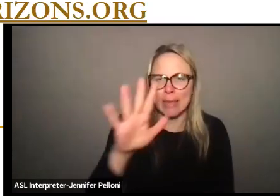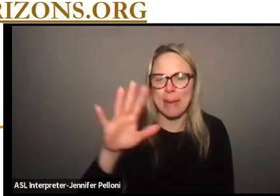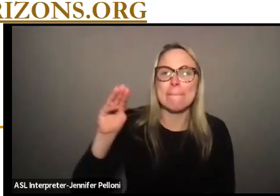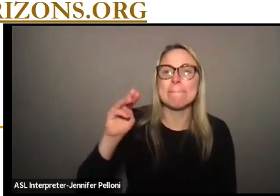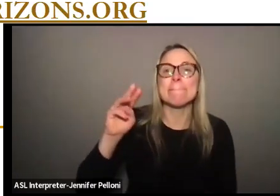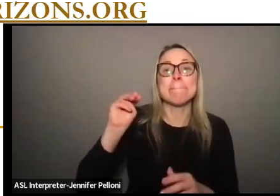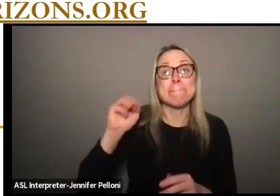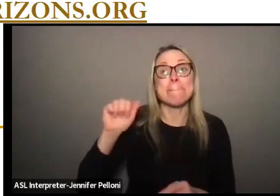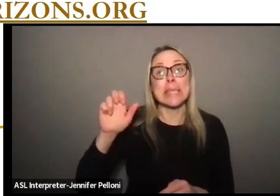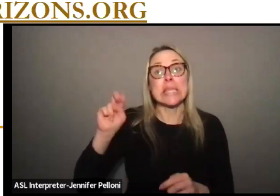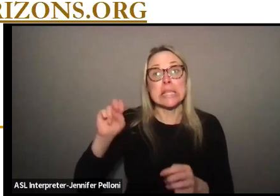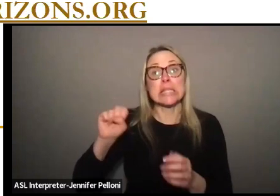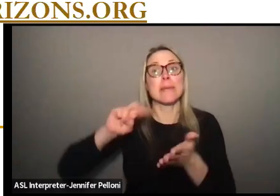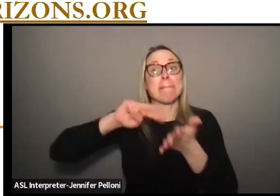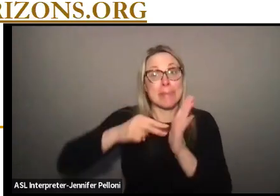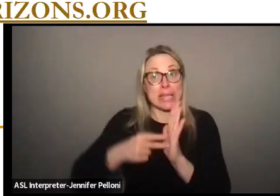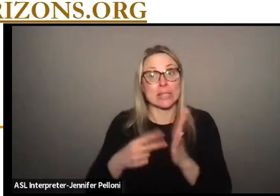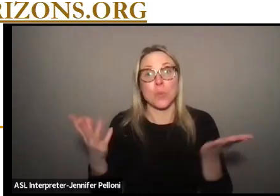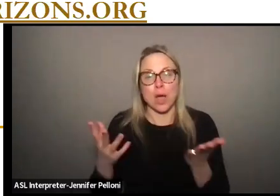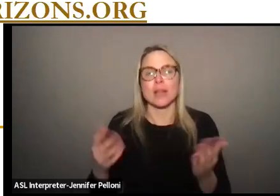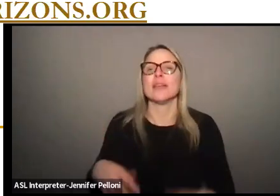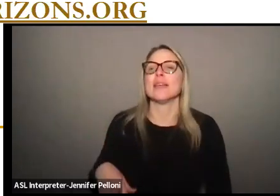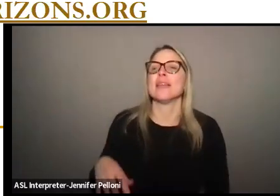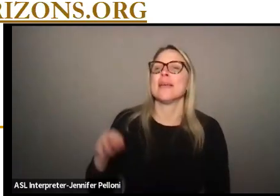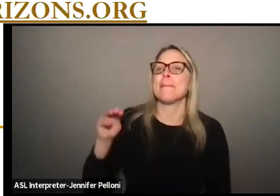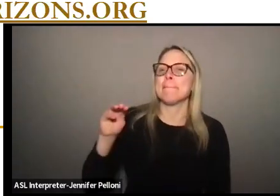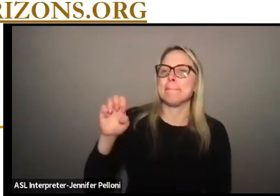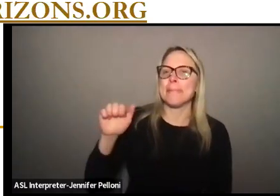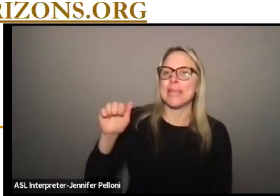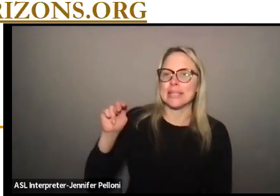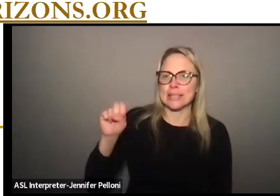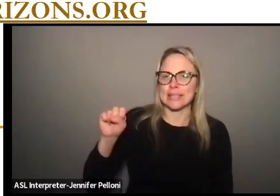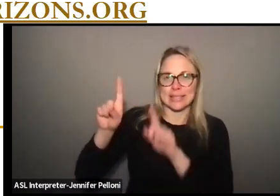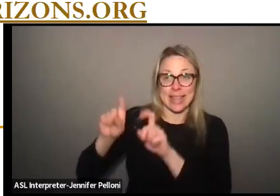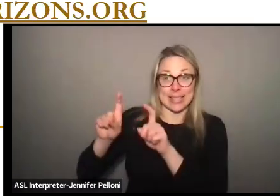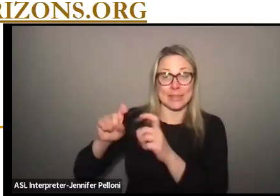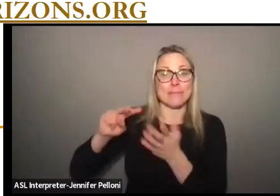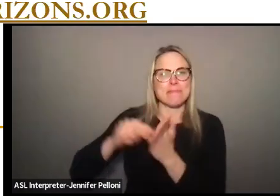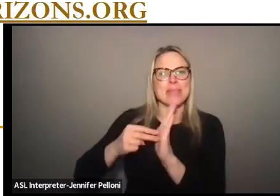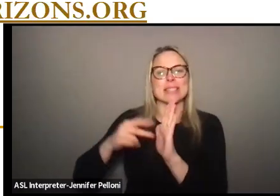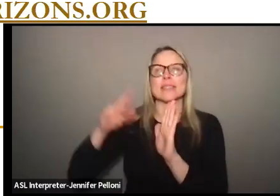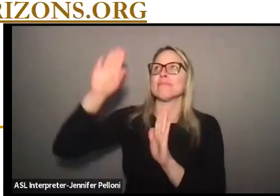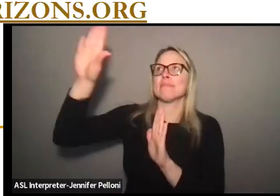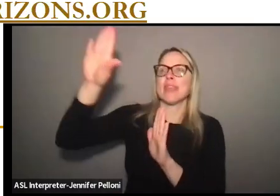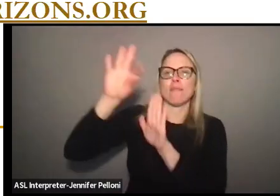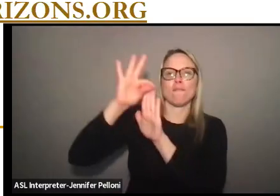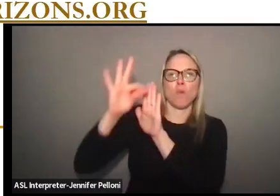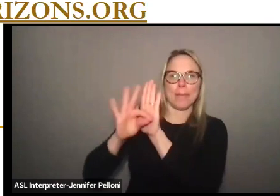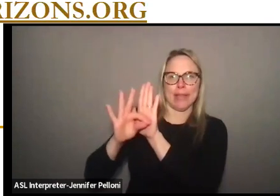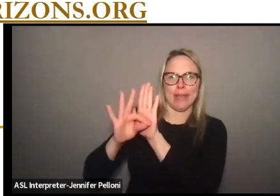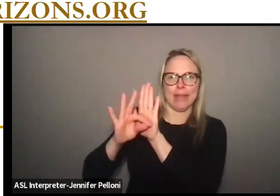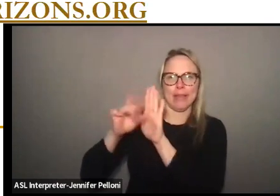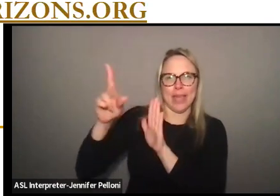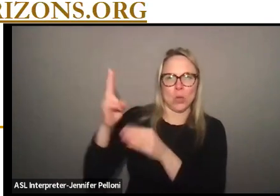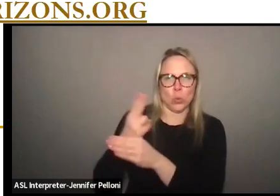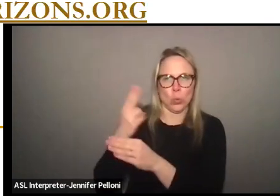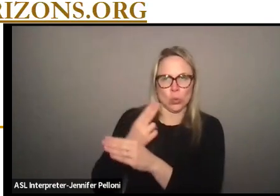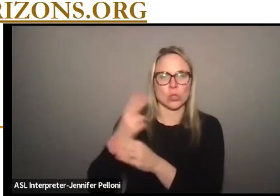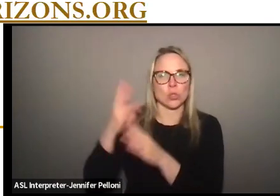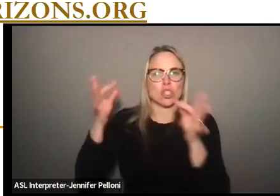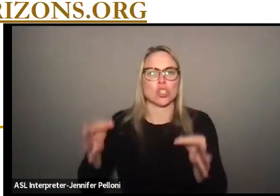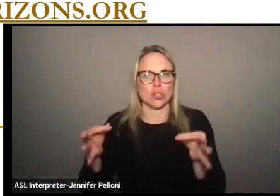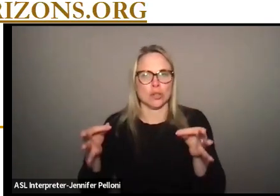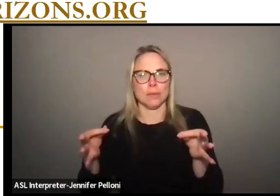twice. Sorry about that. Means tested simply is a formula that they use that